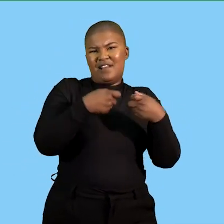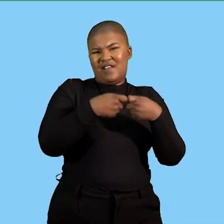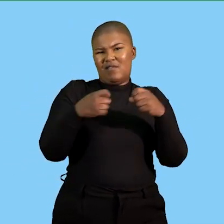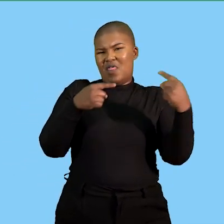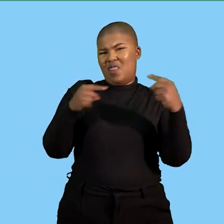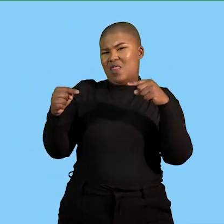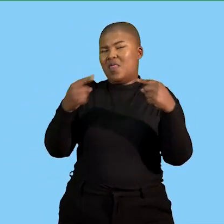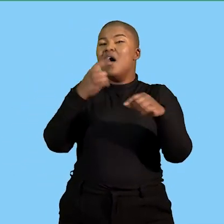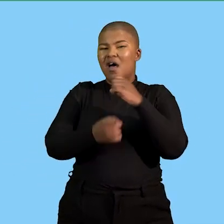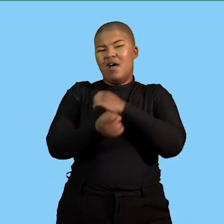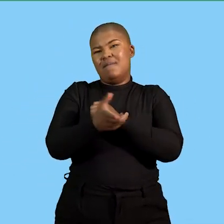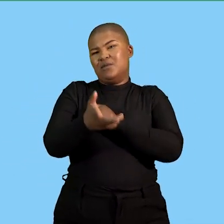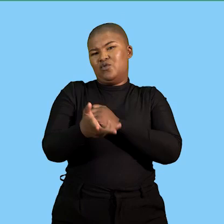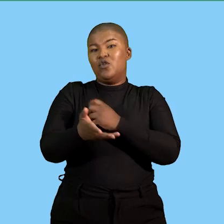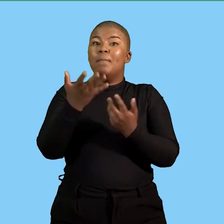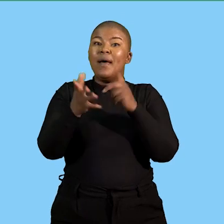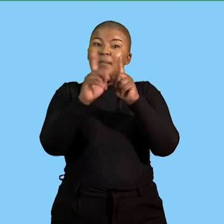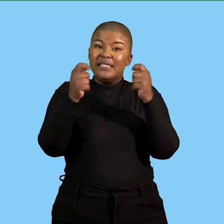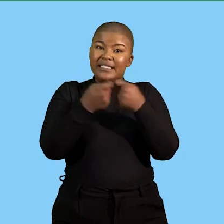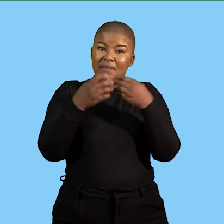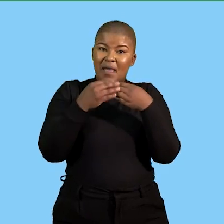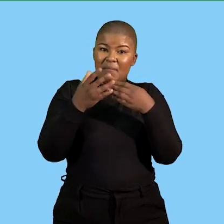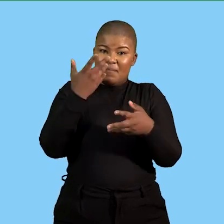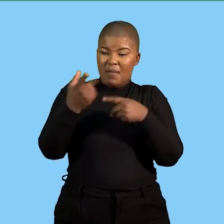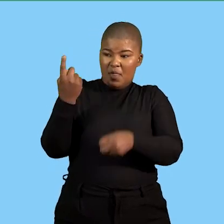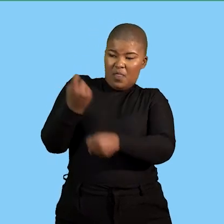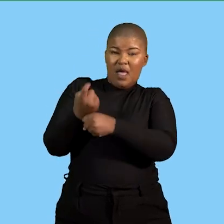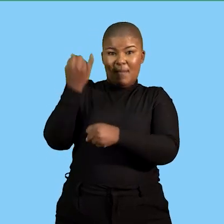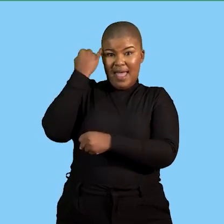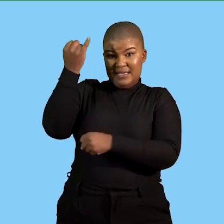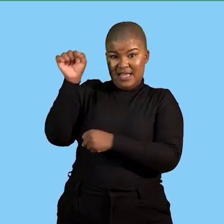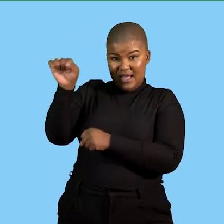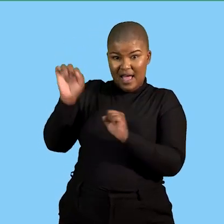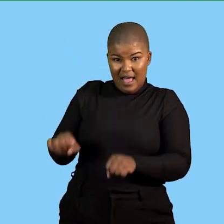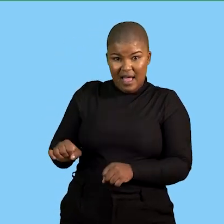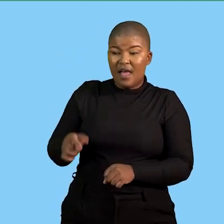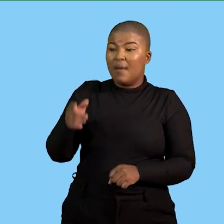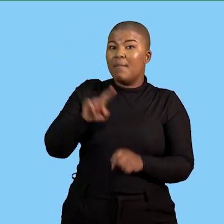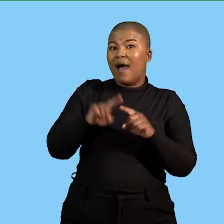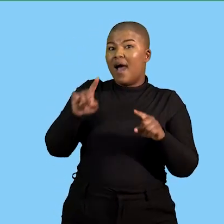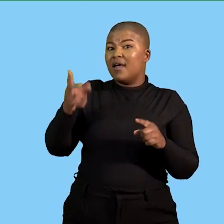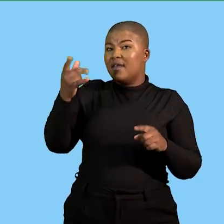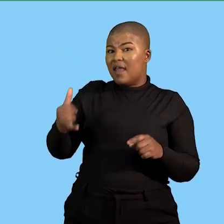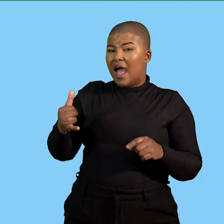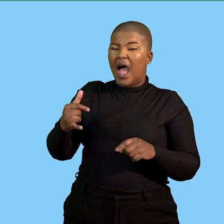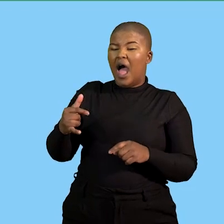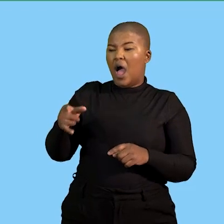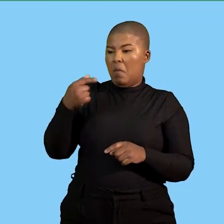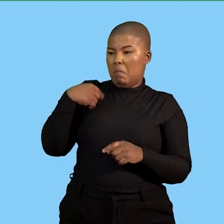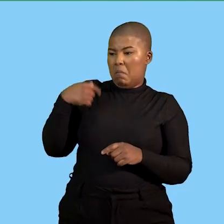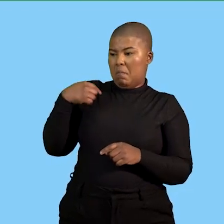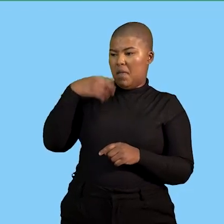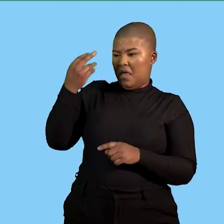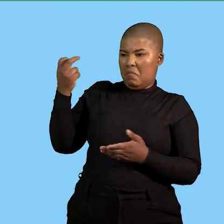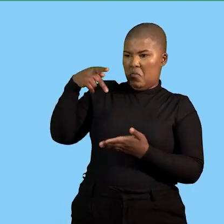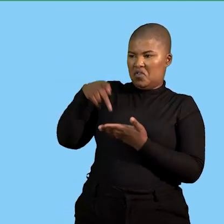conflict. So team members may oppose each other's ideas and there might be power struggles for the